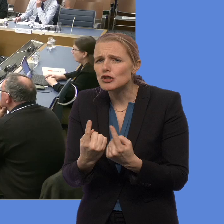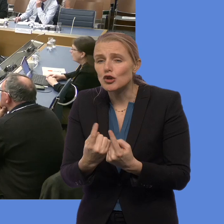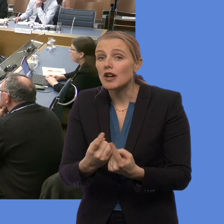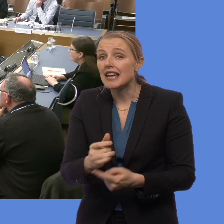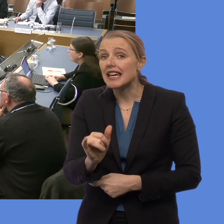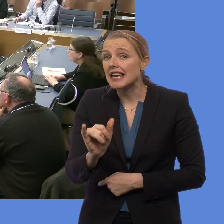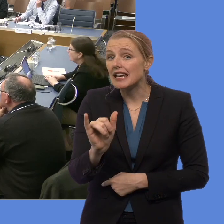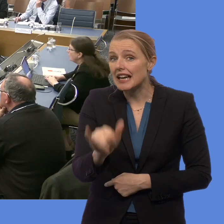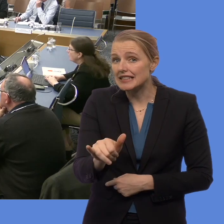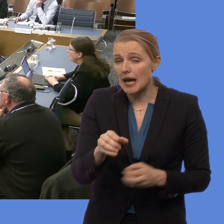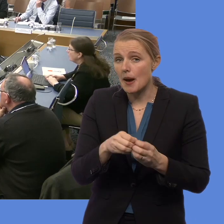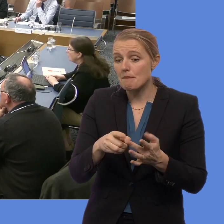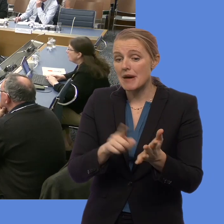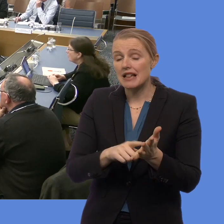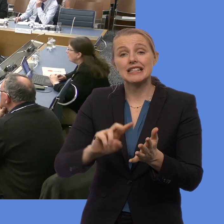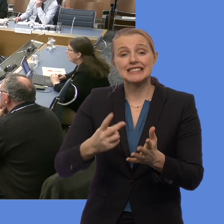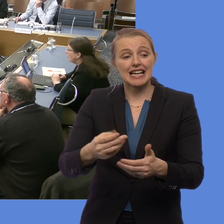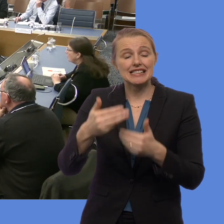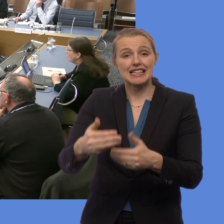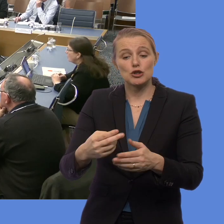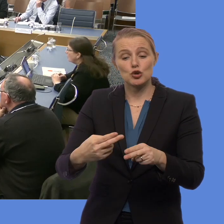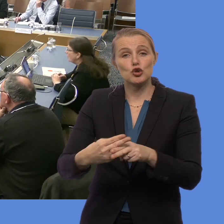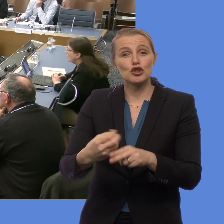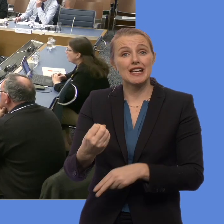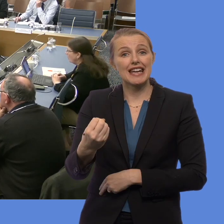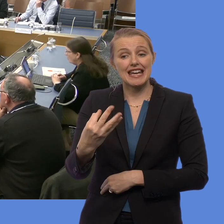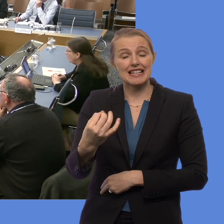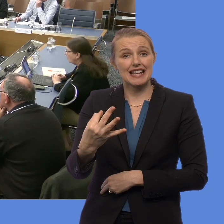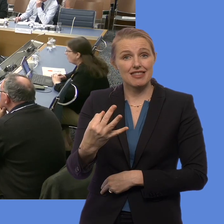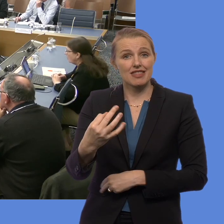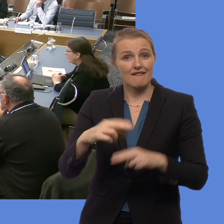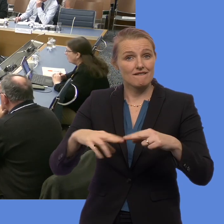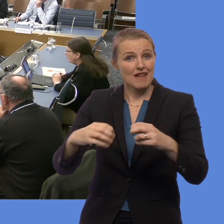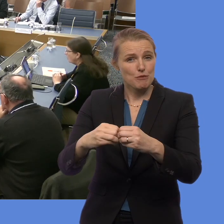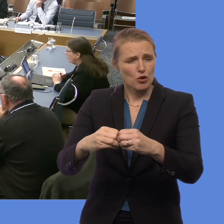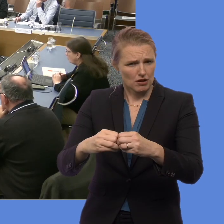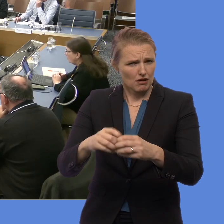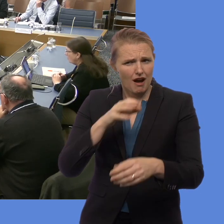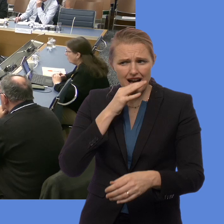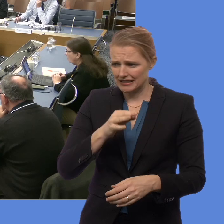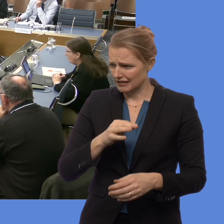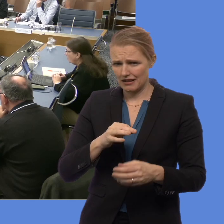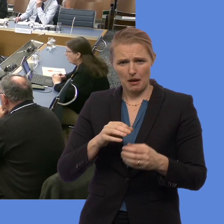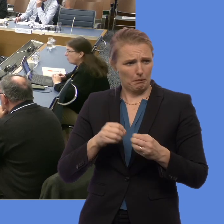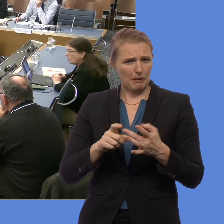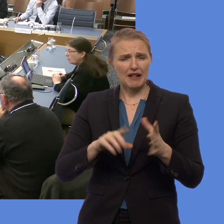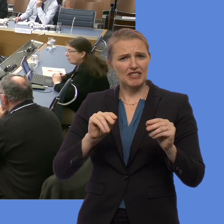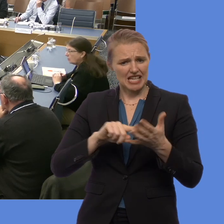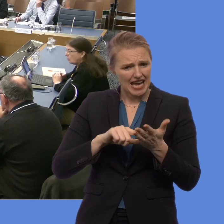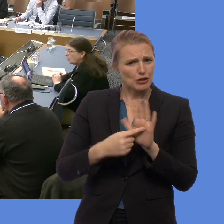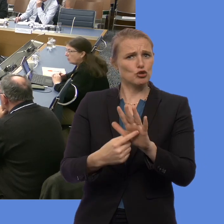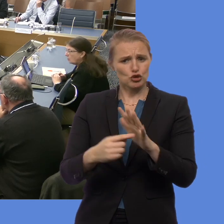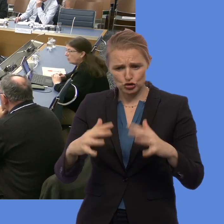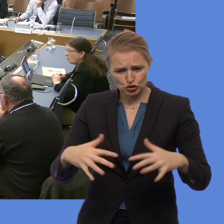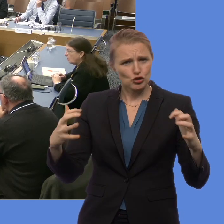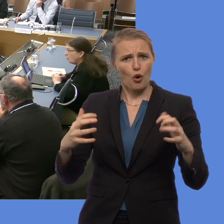bill's second stage is on Tuesday the 18th in the order paper. So has the first stage, has the bill been introduced, or is that to